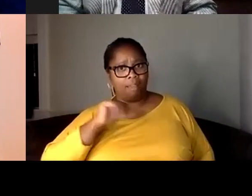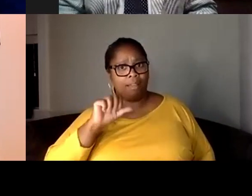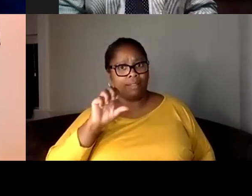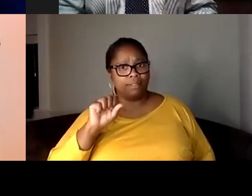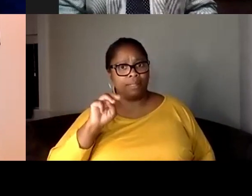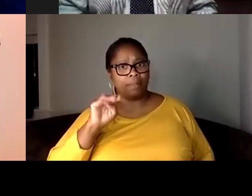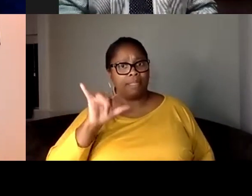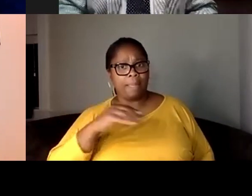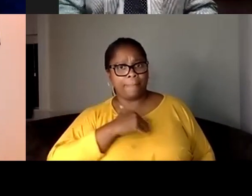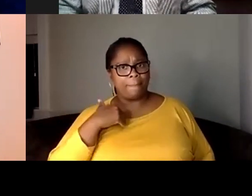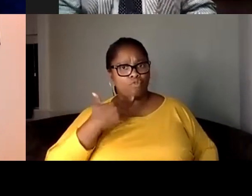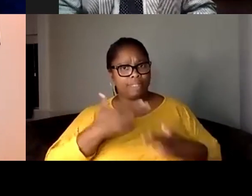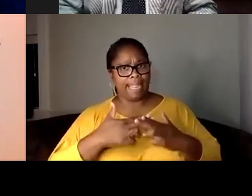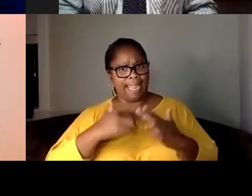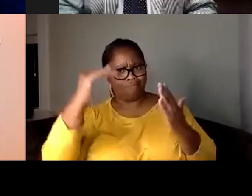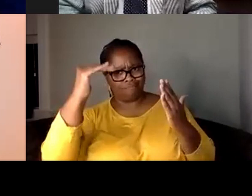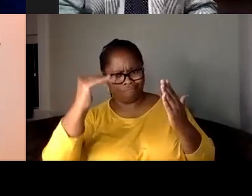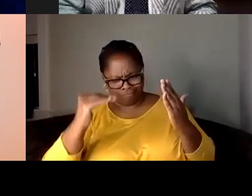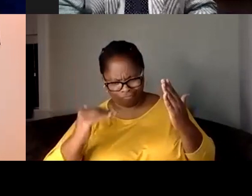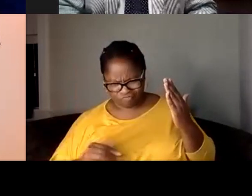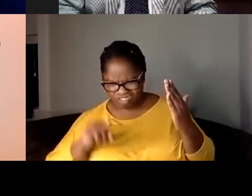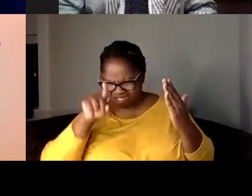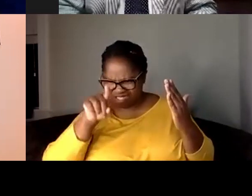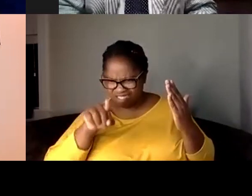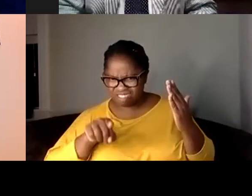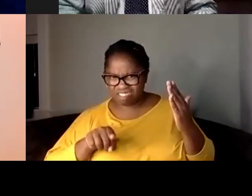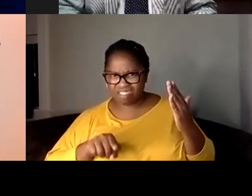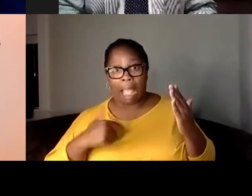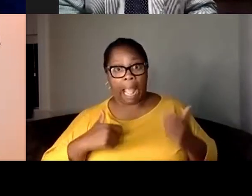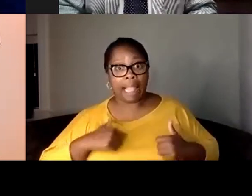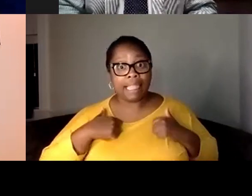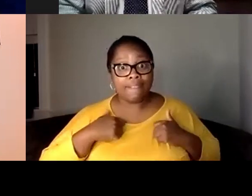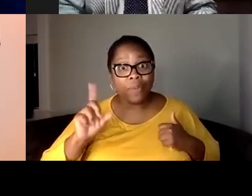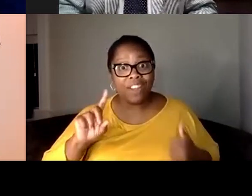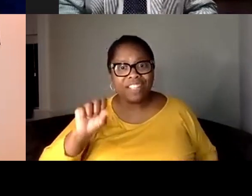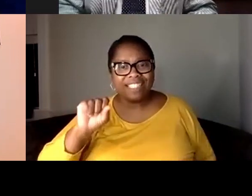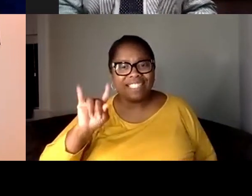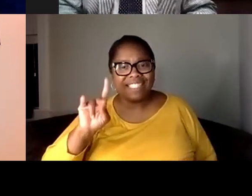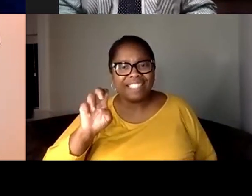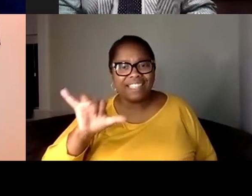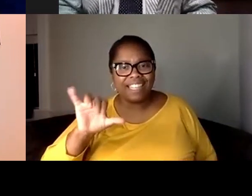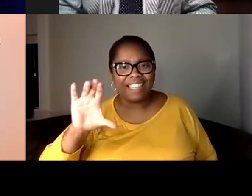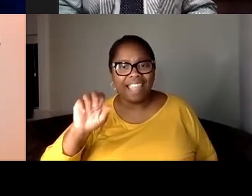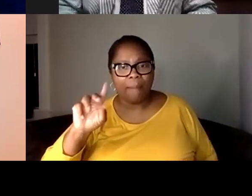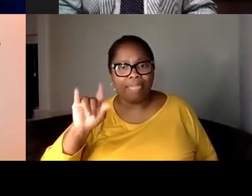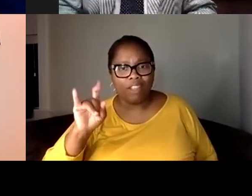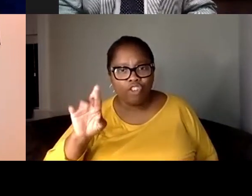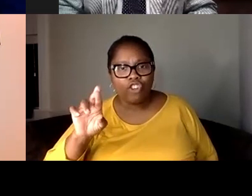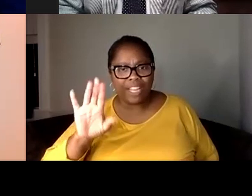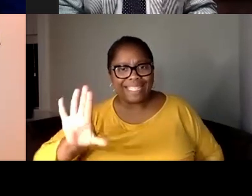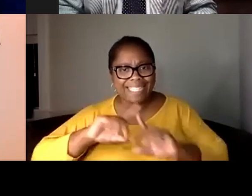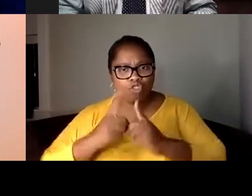has not support. I'm in Sydney Kamlager's district, right? I know Reggie Jones Sawyer. These are